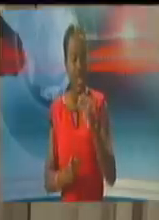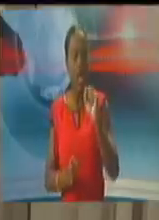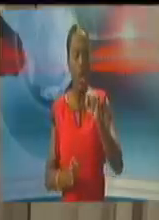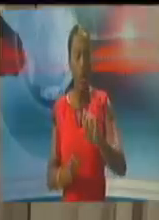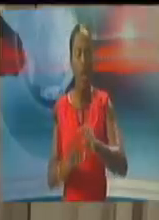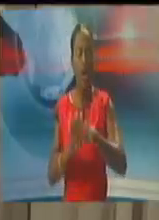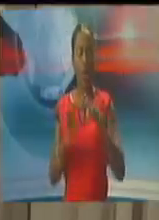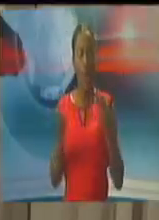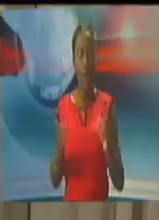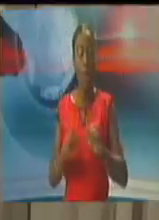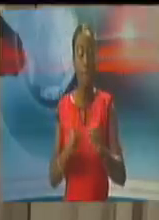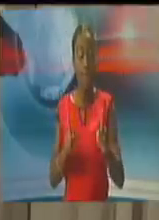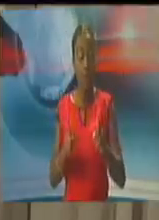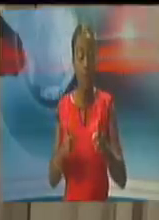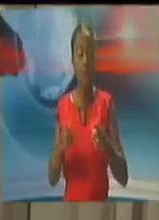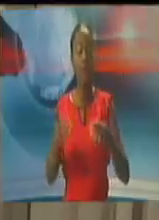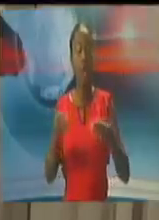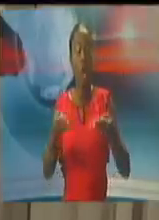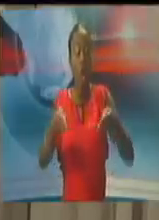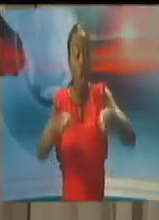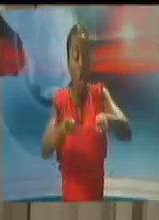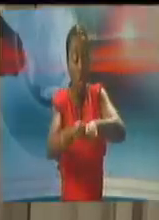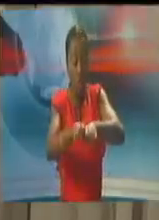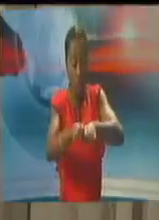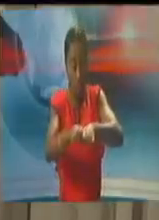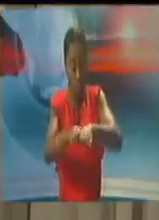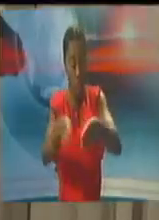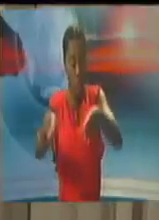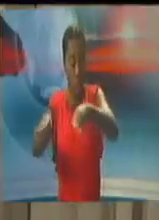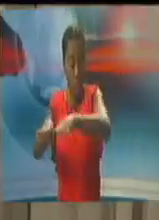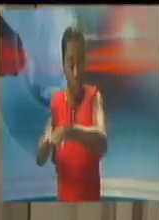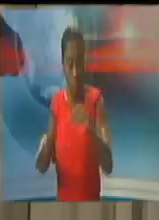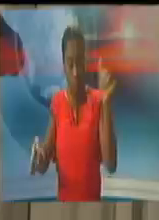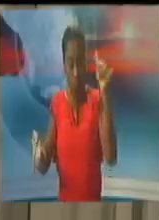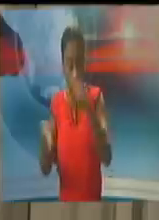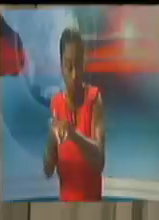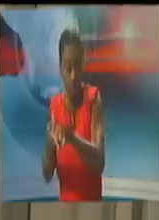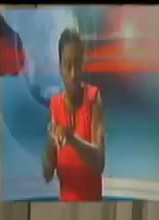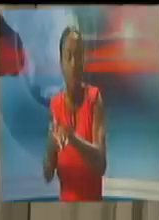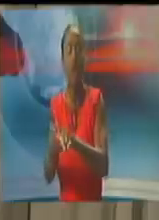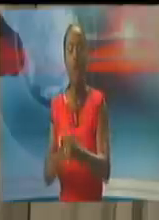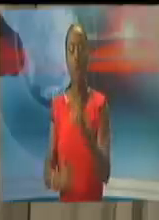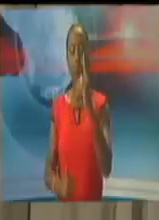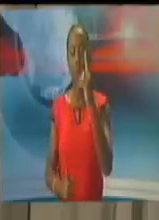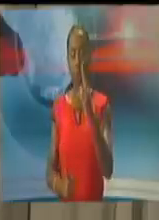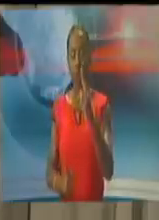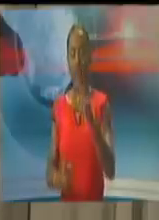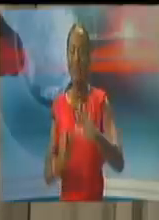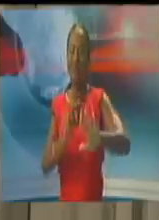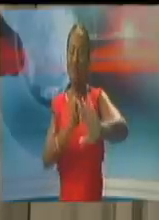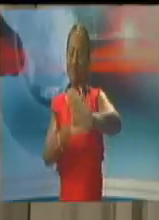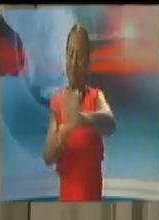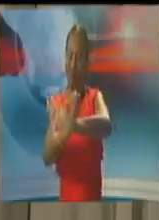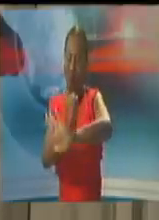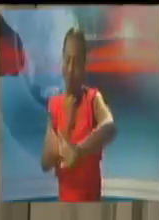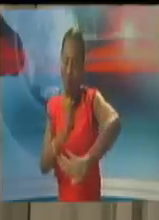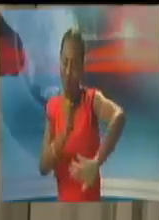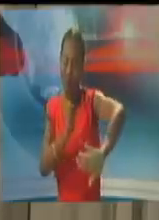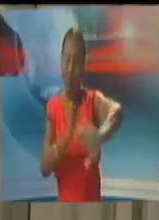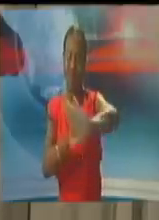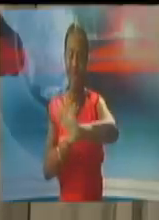control management, this measure of closing our borders, is one that protects us from the re-importation